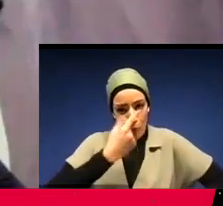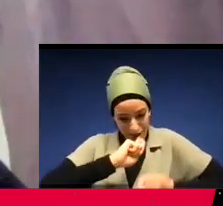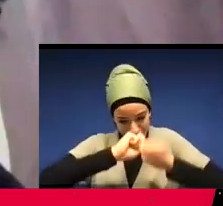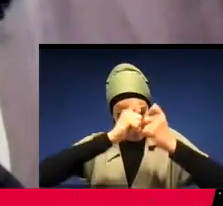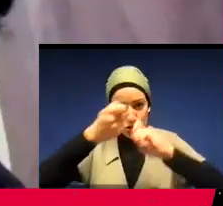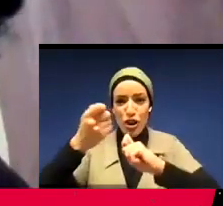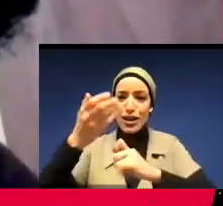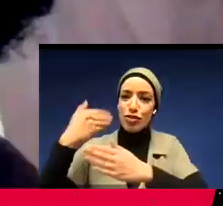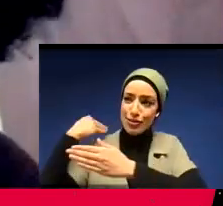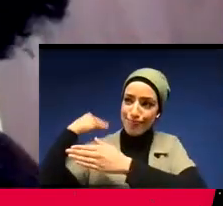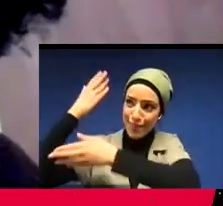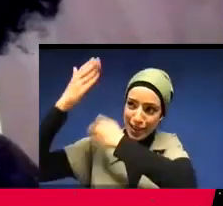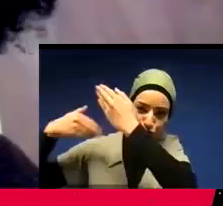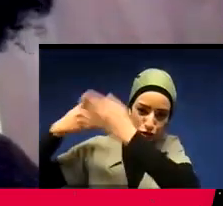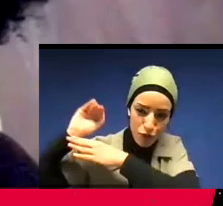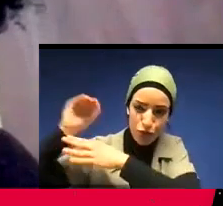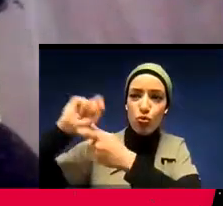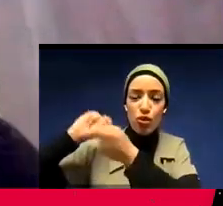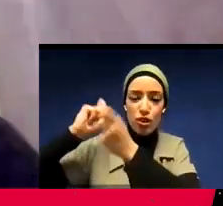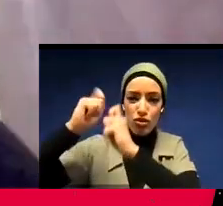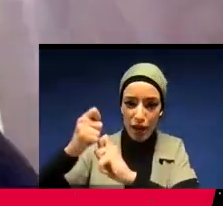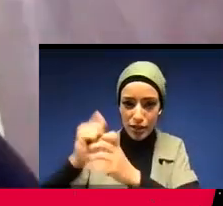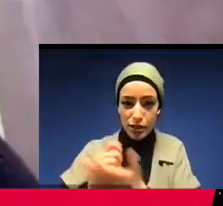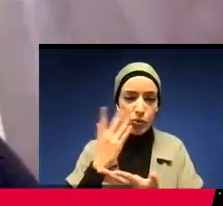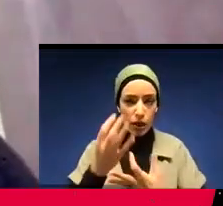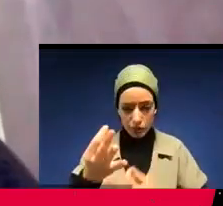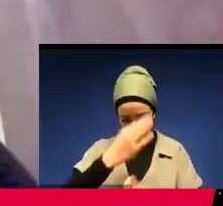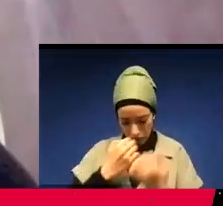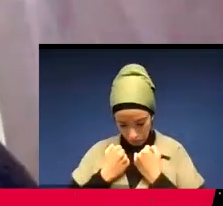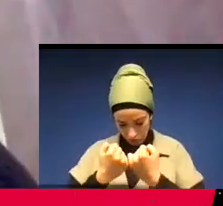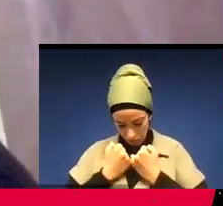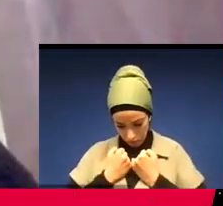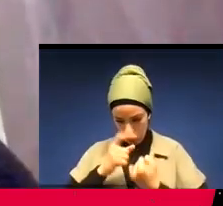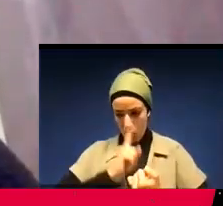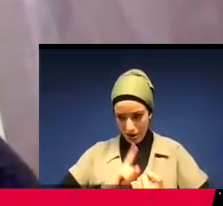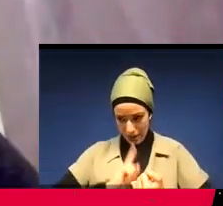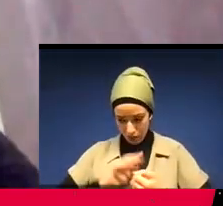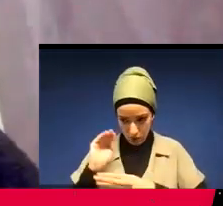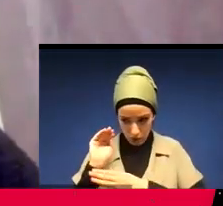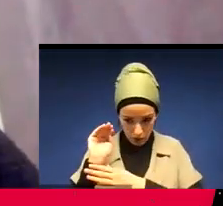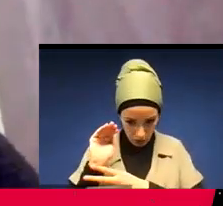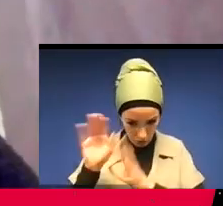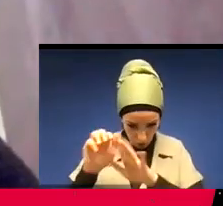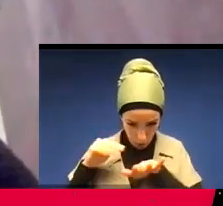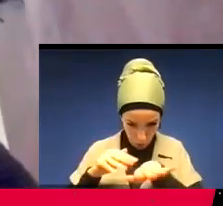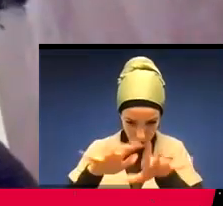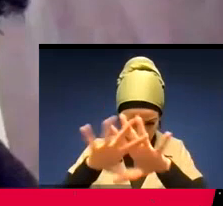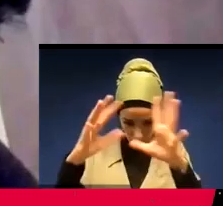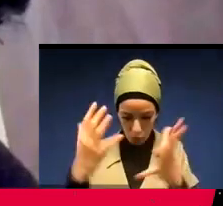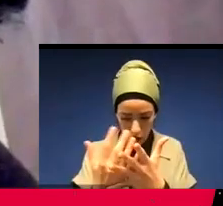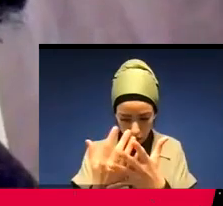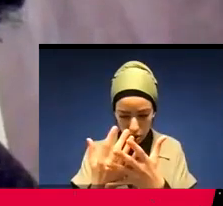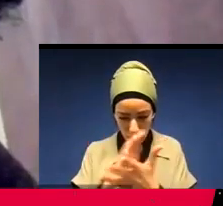that, this idea that by asking questions constantly of ourselves, of the movements that we're engaged in, of the